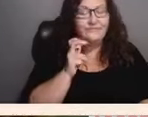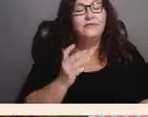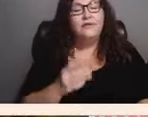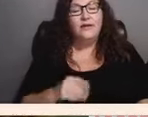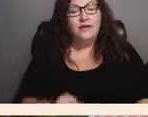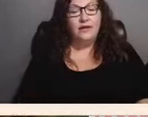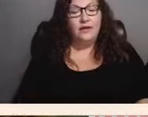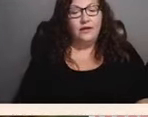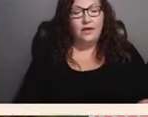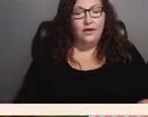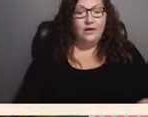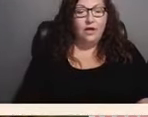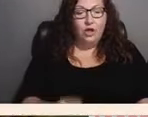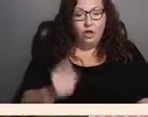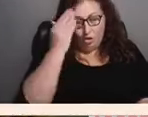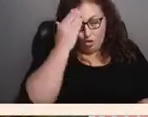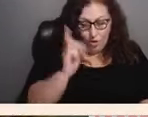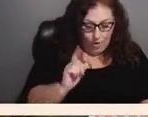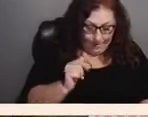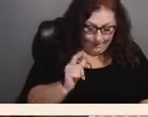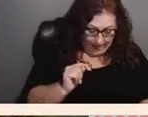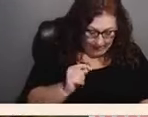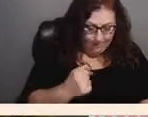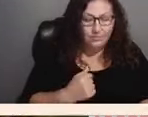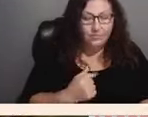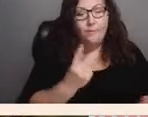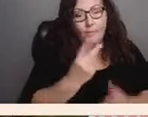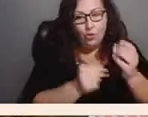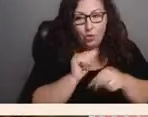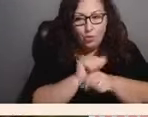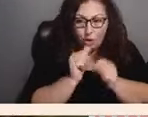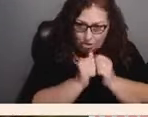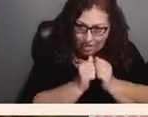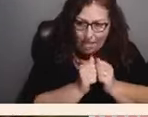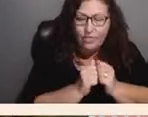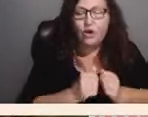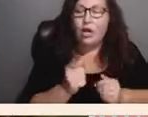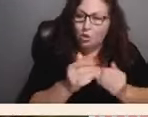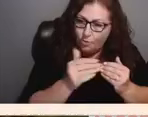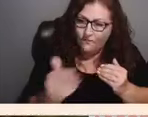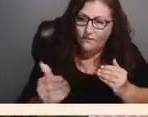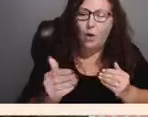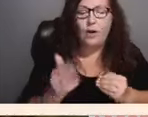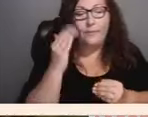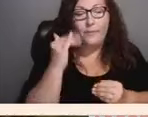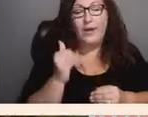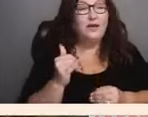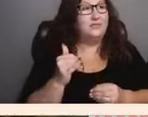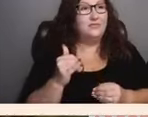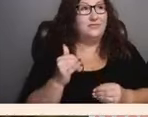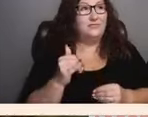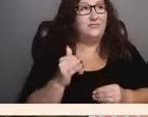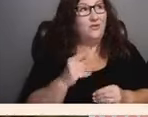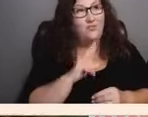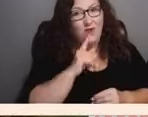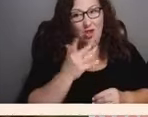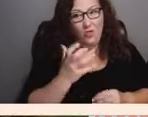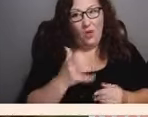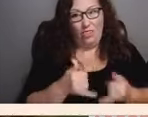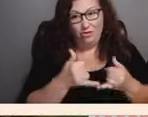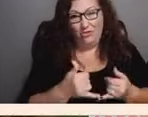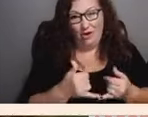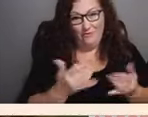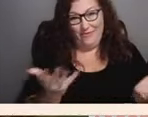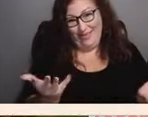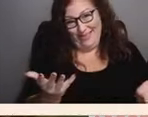know where you are, you both of you work together, and you move forward. Because at the end of the day, what? You want the trophy.